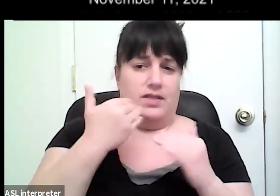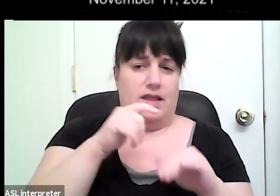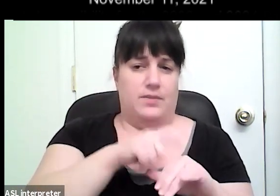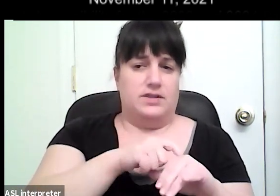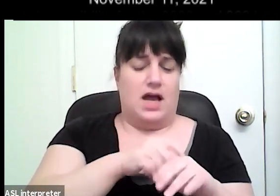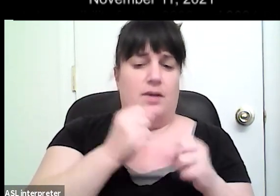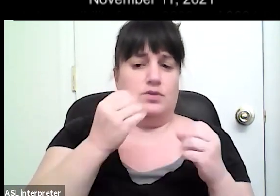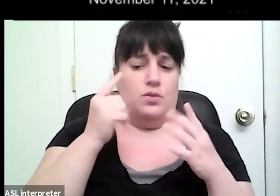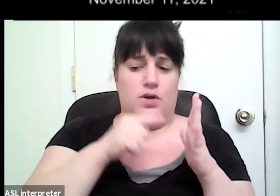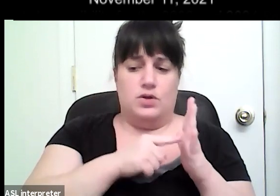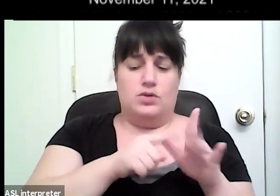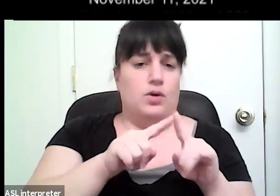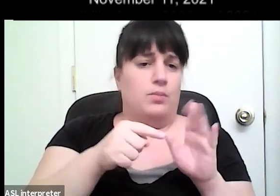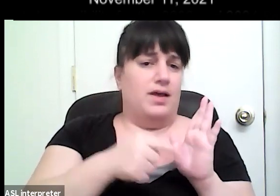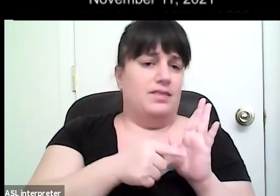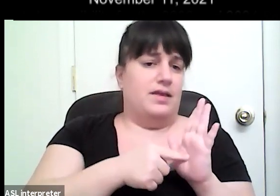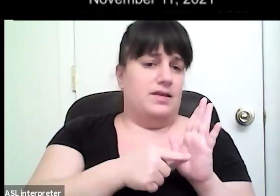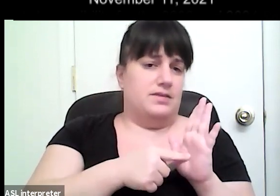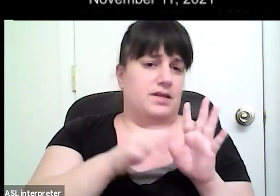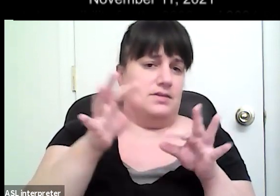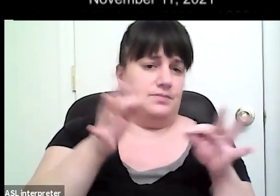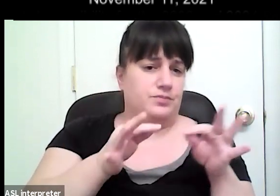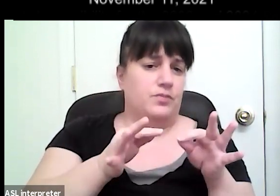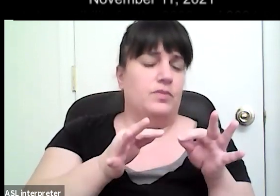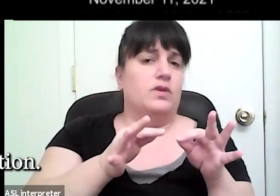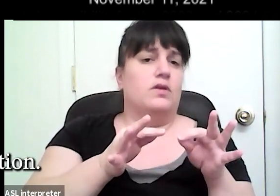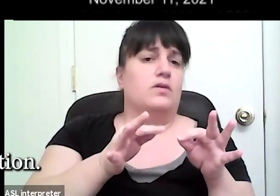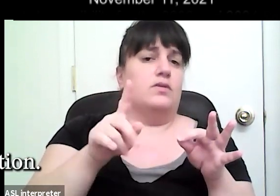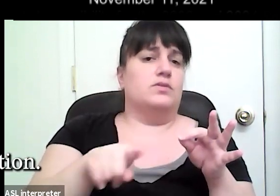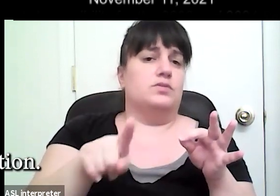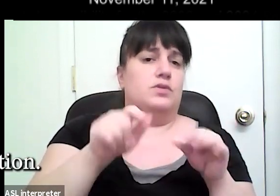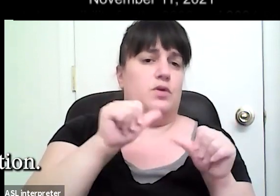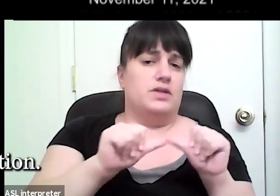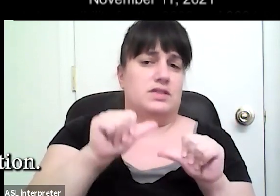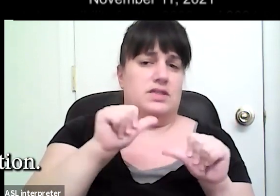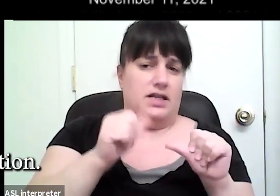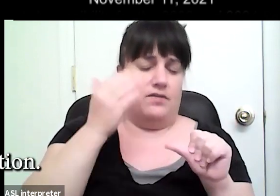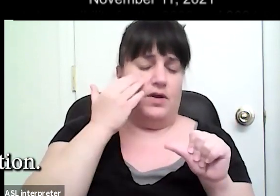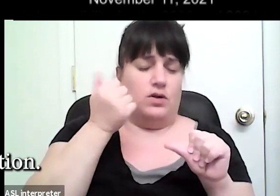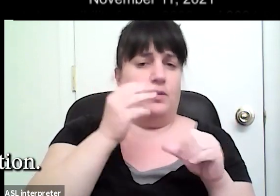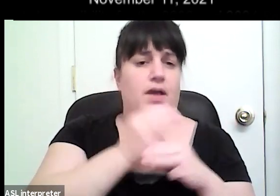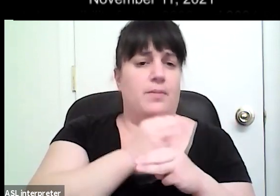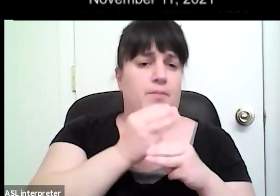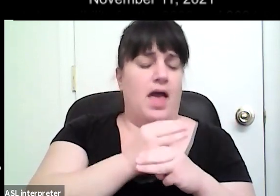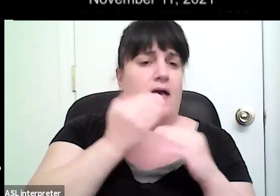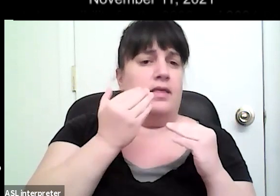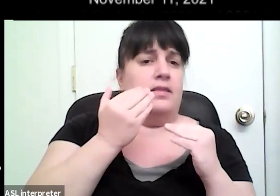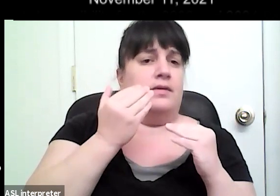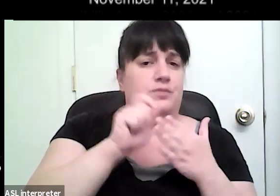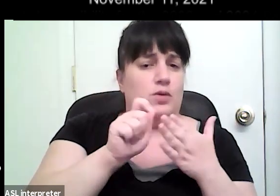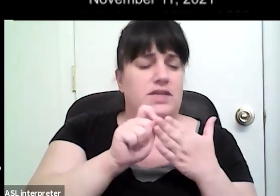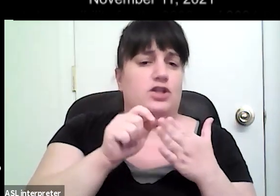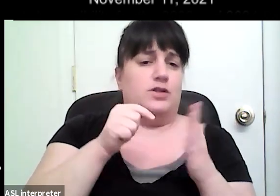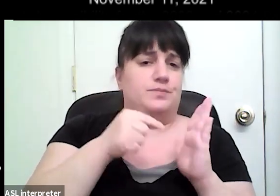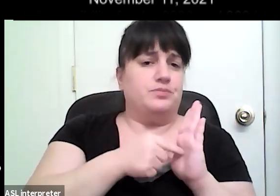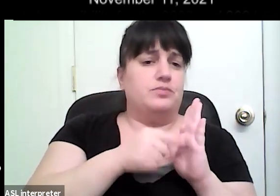to show. But this is an interpretation of those of you who are scientific and know a bit of mathematical notation. This is